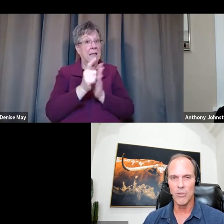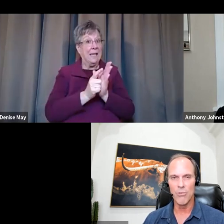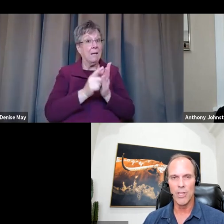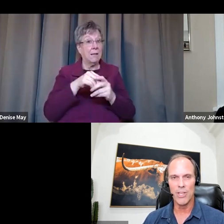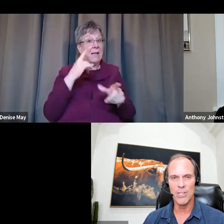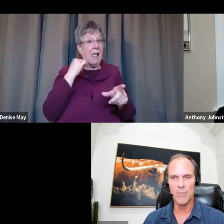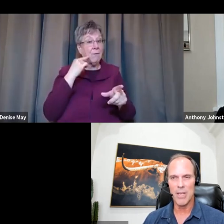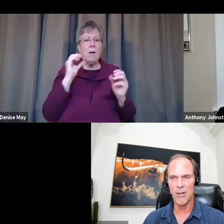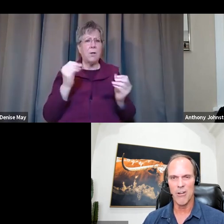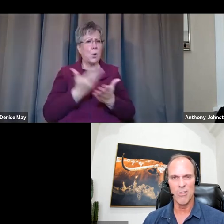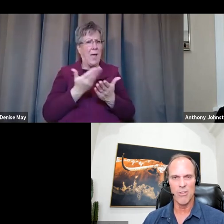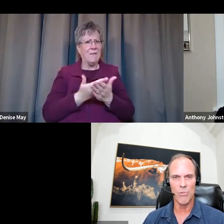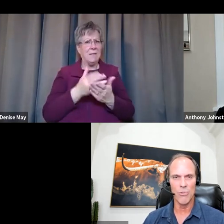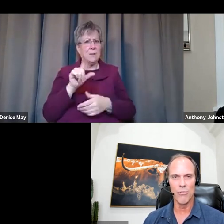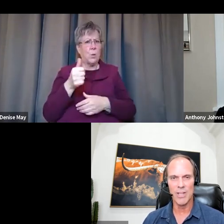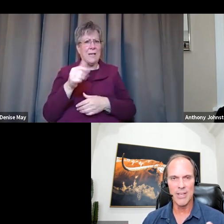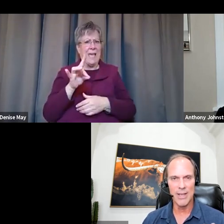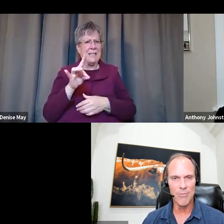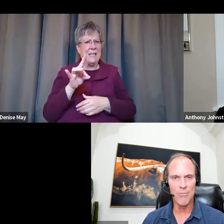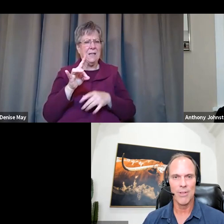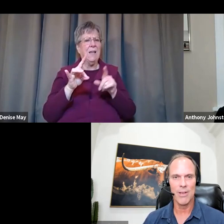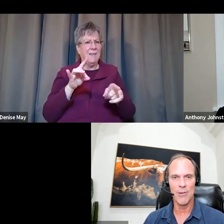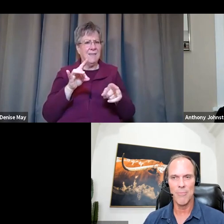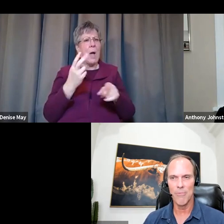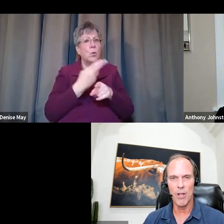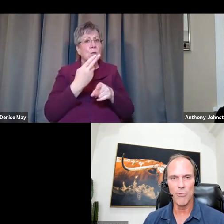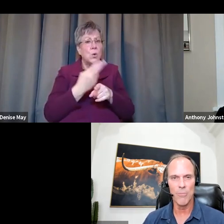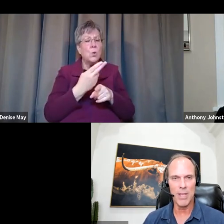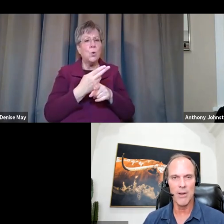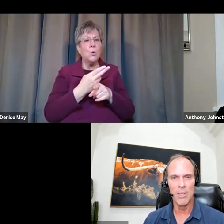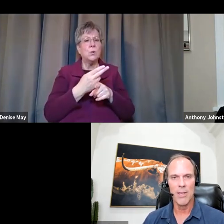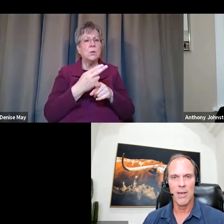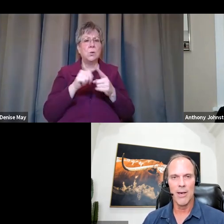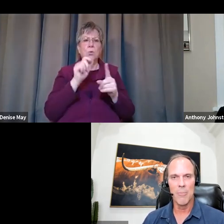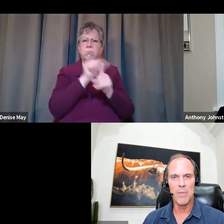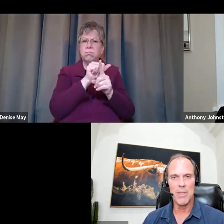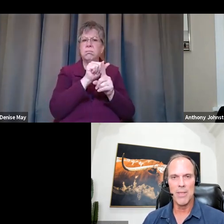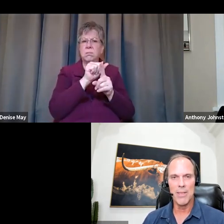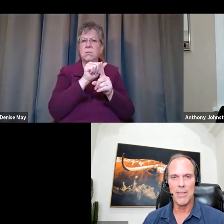no evidence in 2018 that ballot harvesting was used in any kind of fraudulent manner.